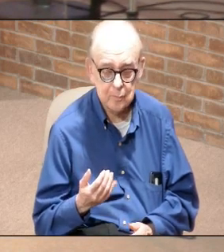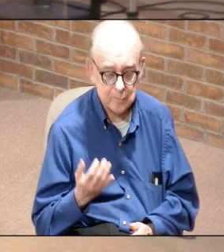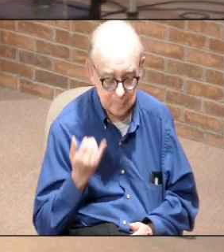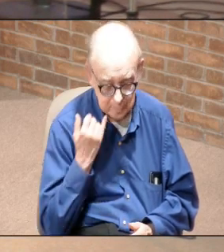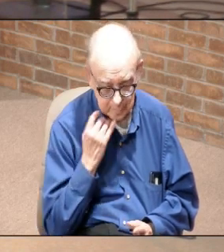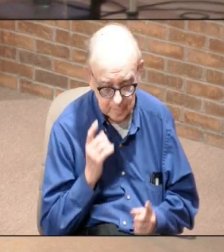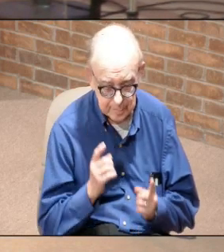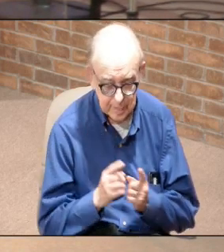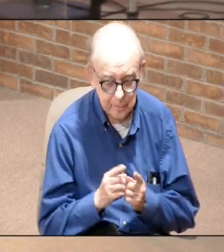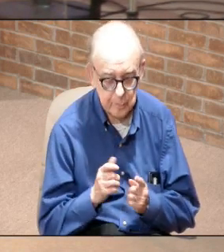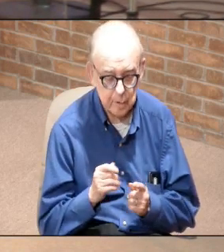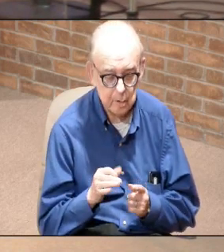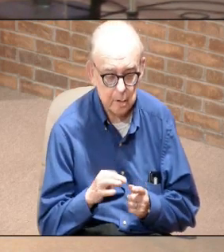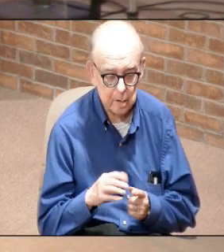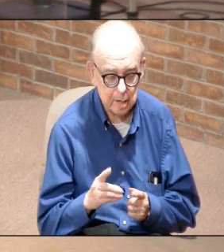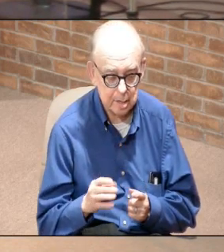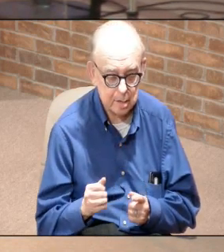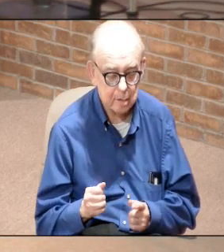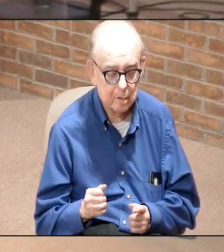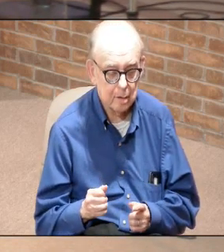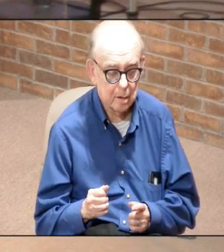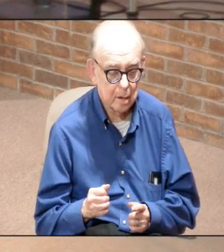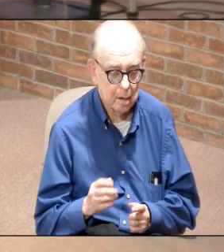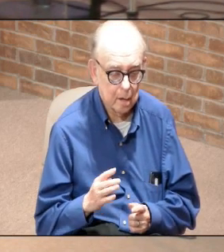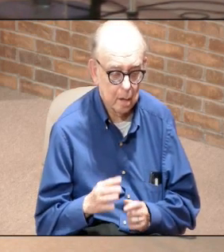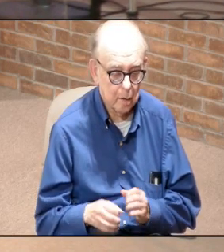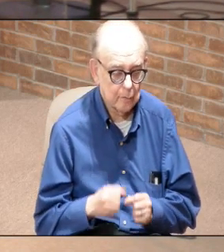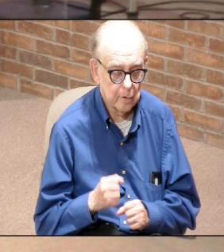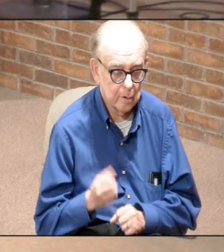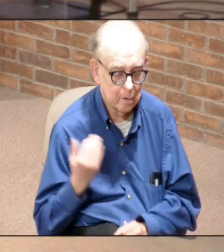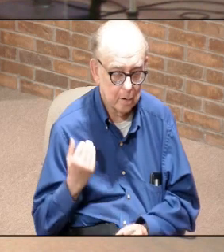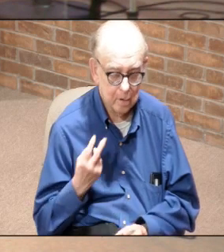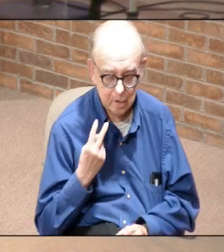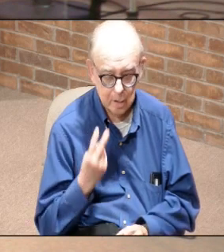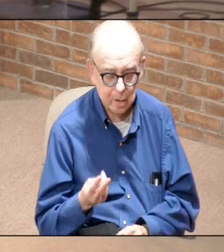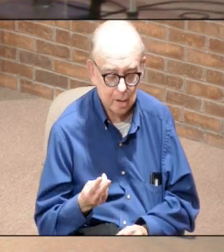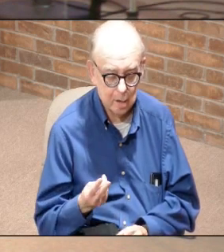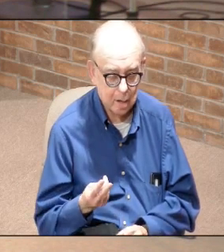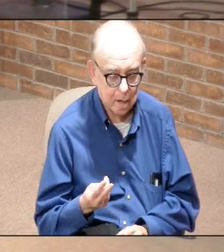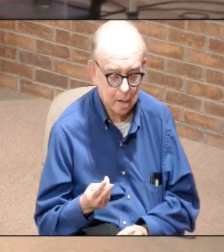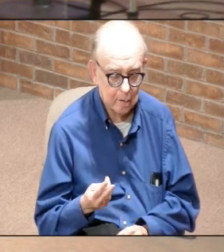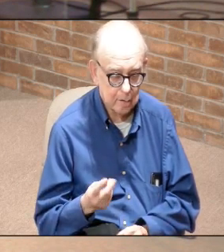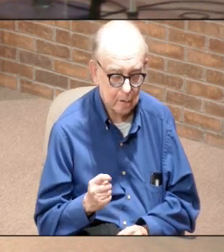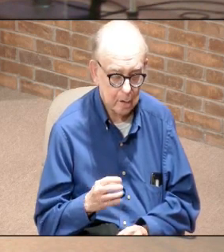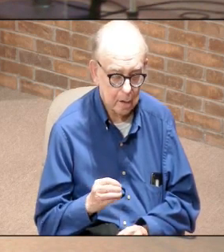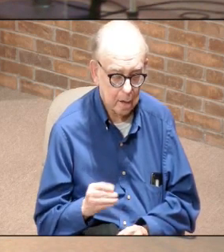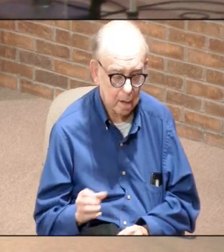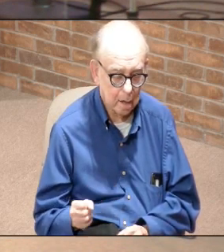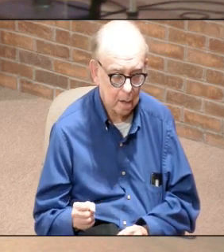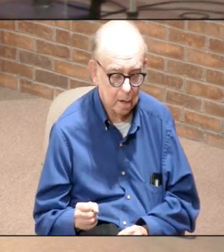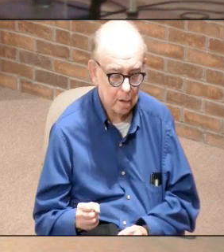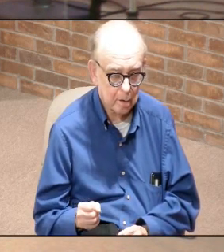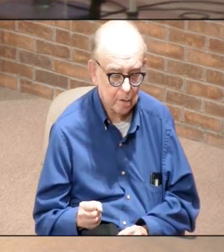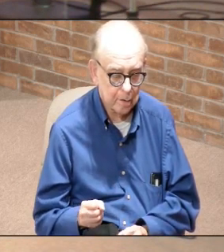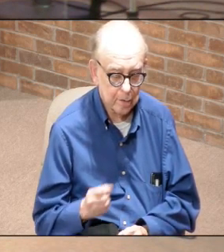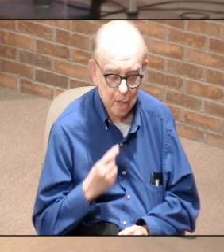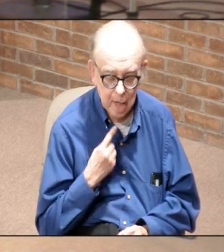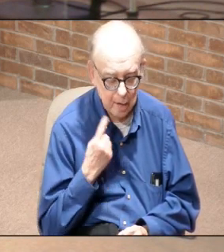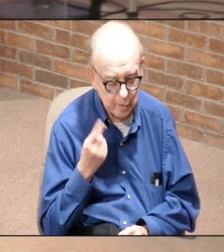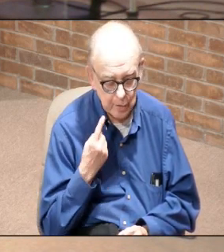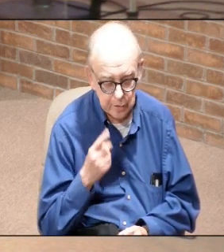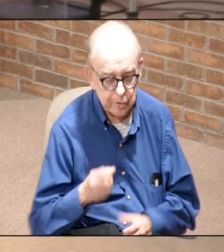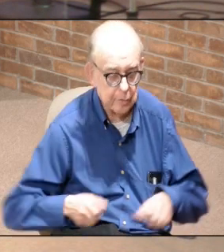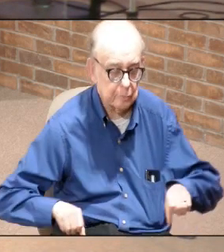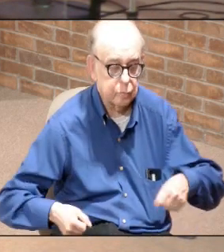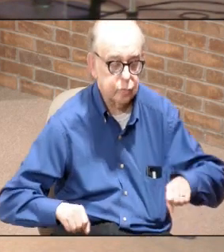If I'd met Linda 40 years ago and I saw all those tattoos, I would have thought she was a biker.